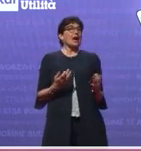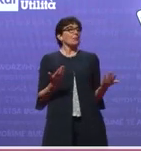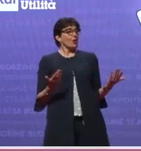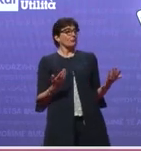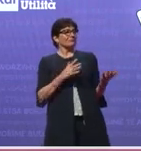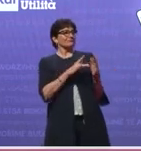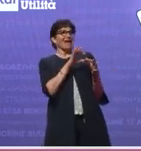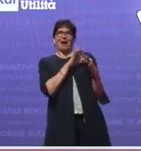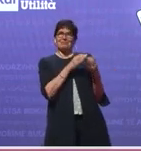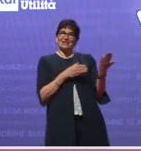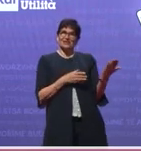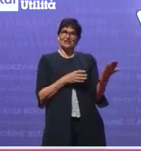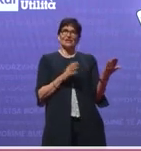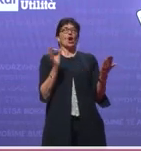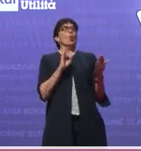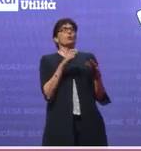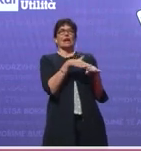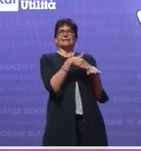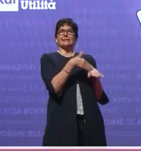or treat them just like things.